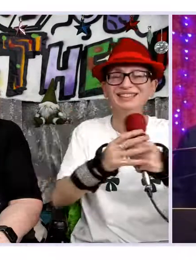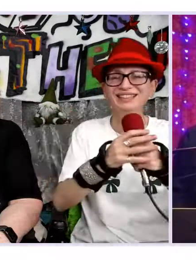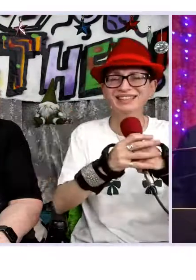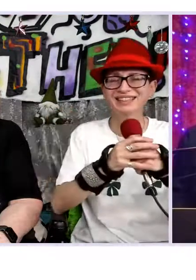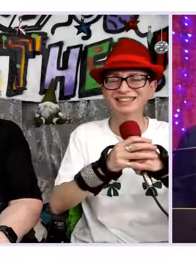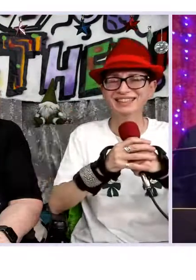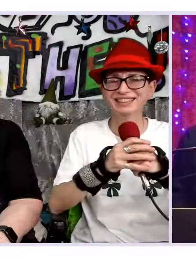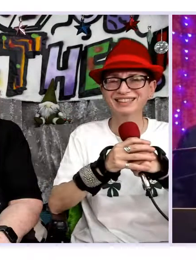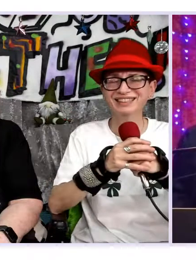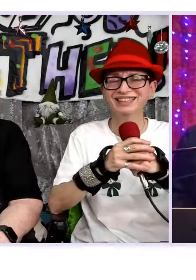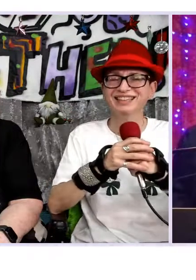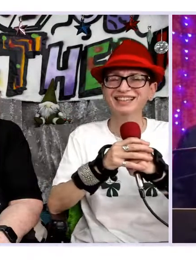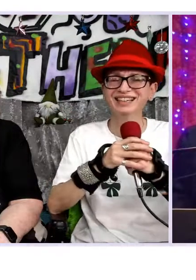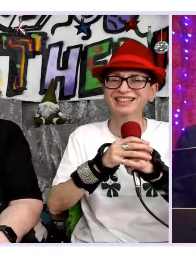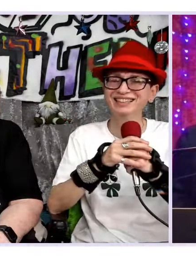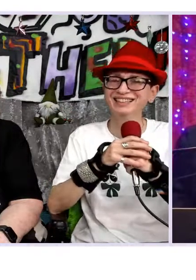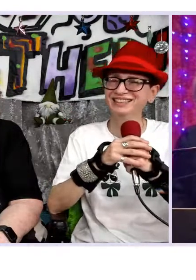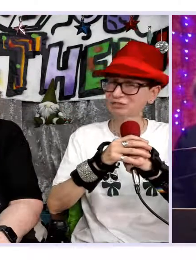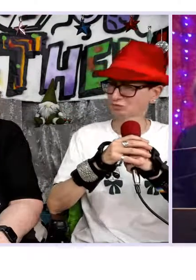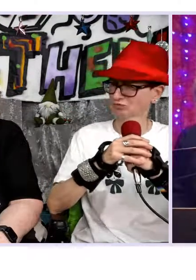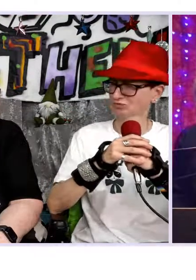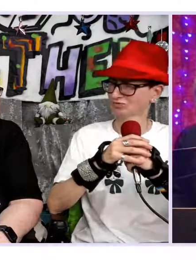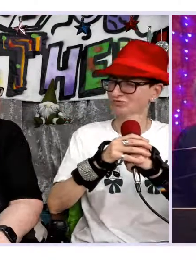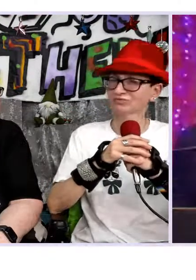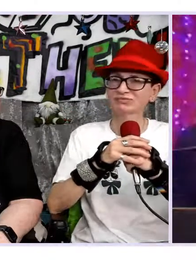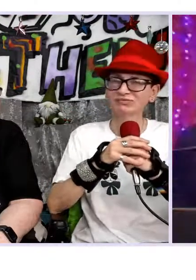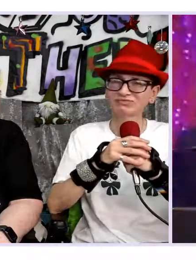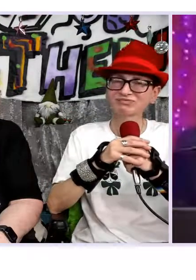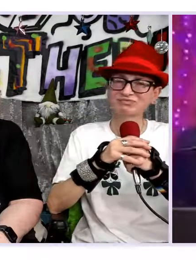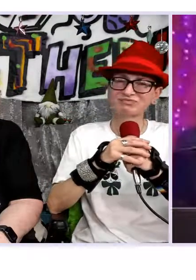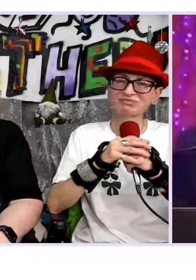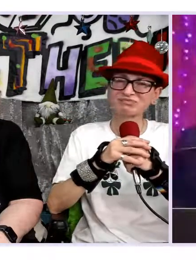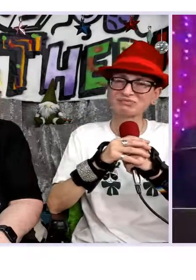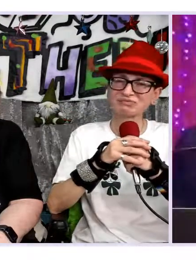the ugly jumper. I